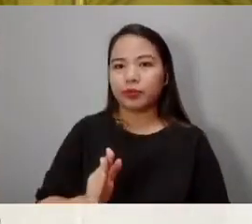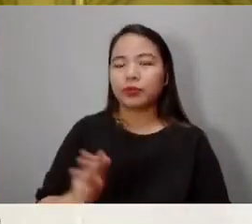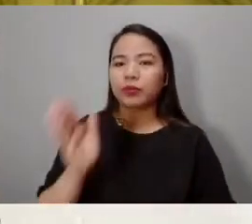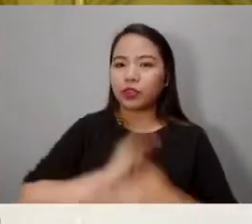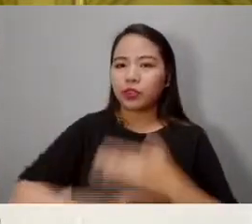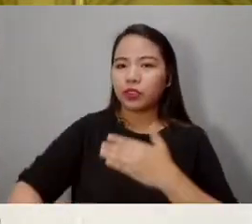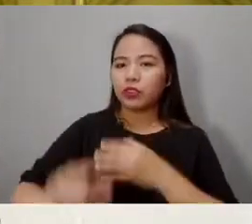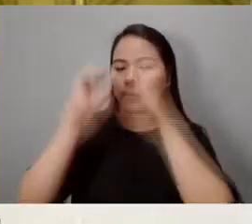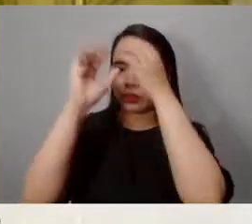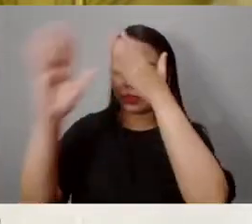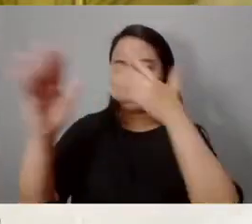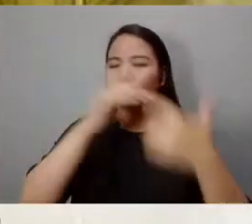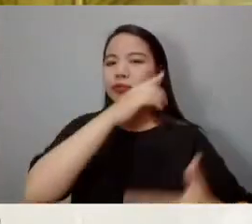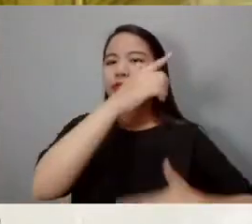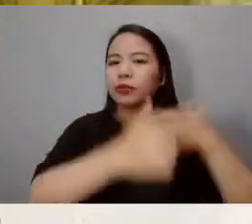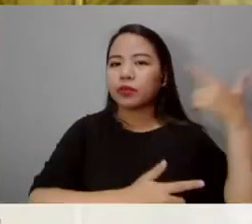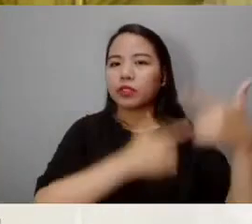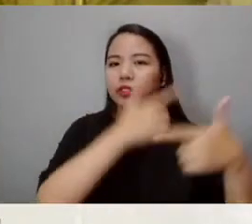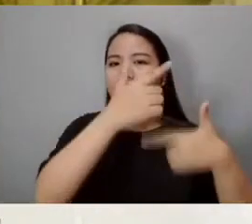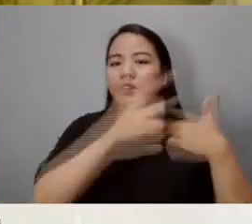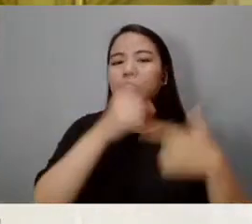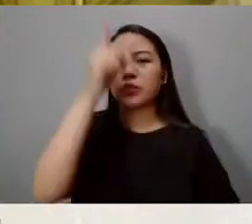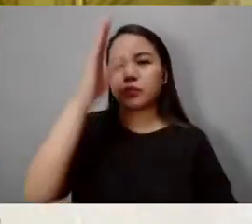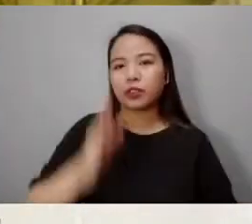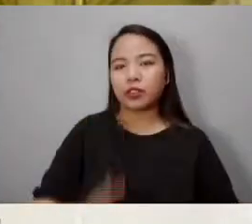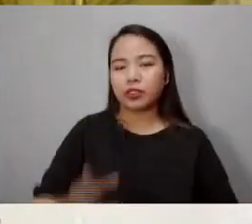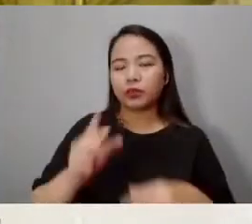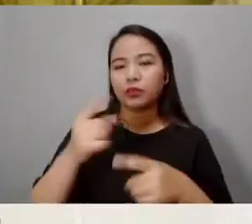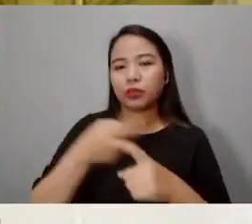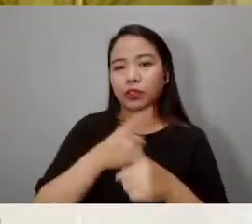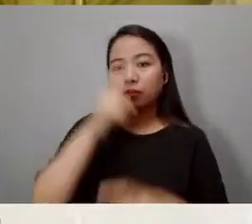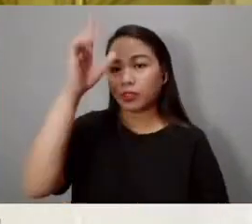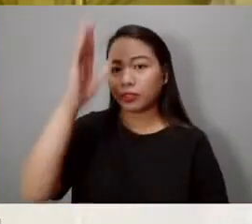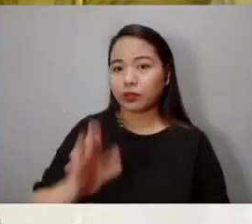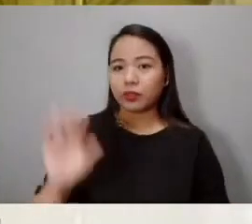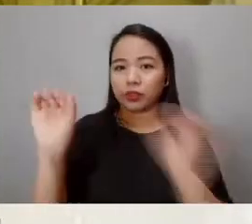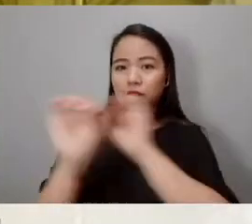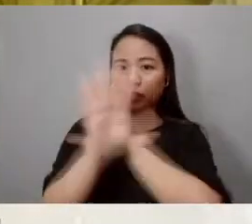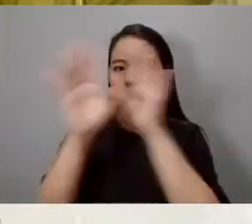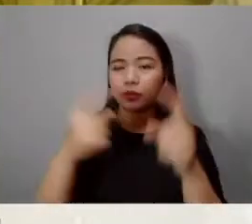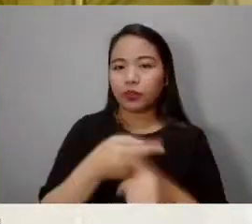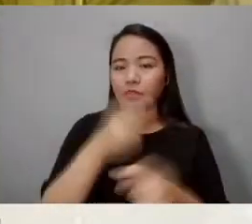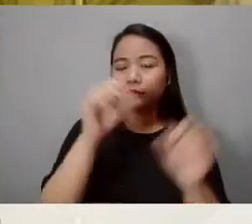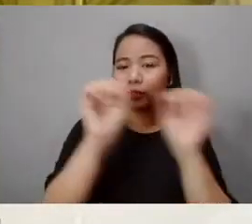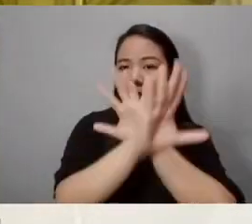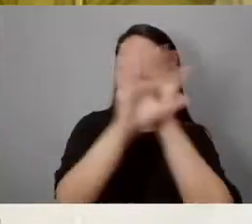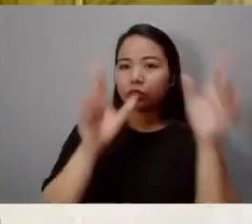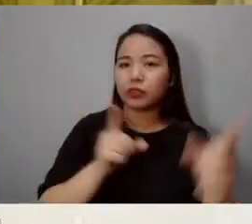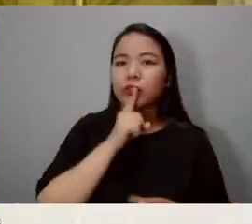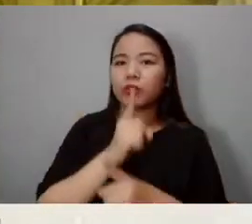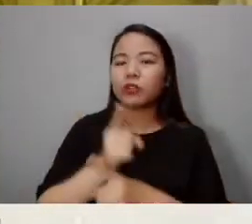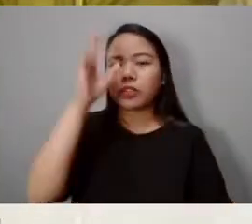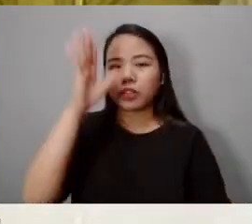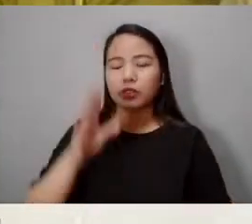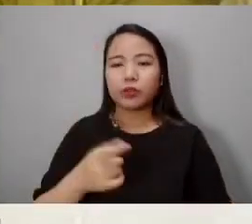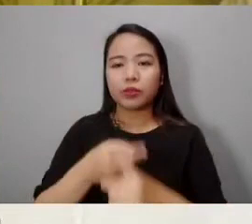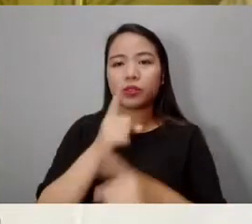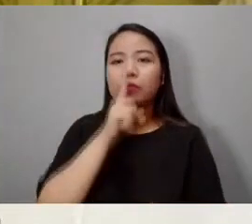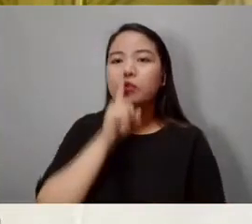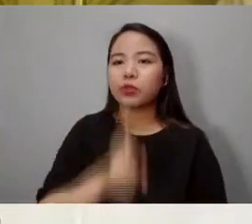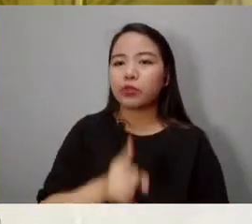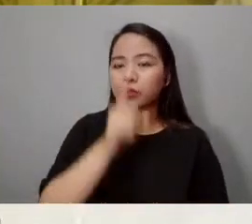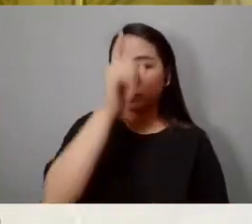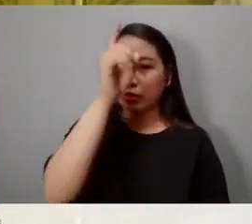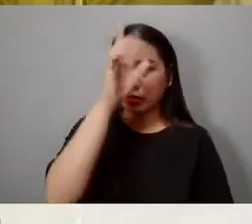before all ages, God from God, light from light, true God from true God, begotten not